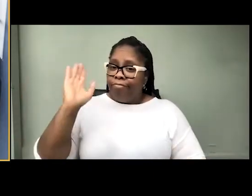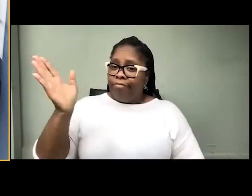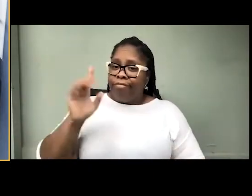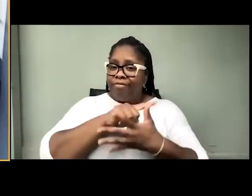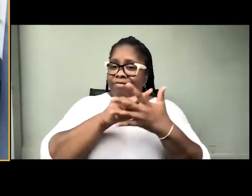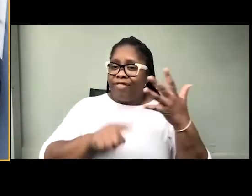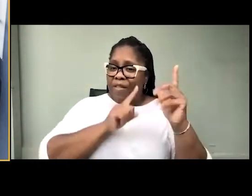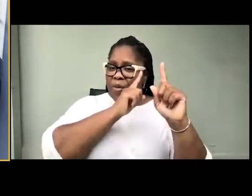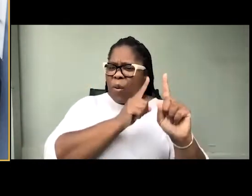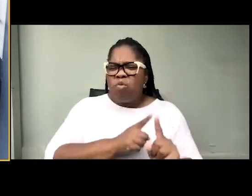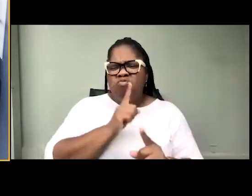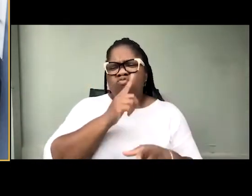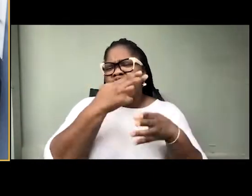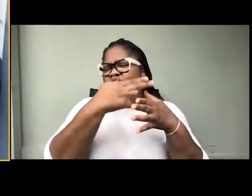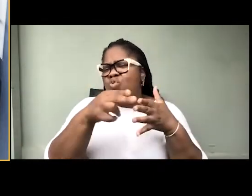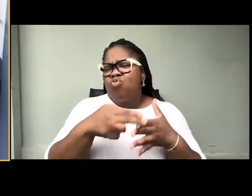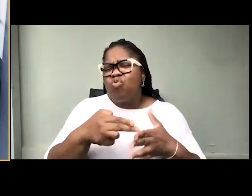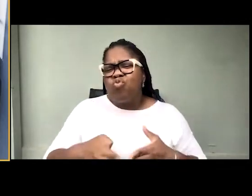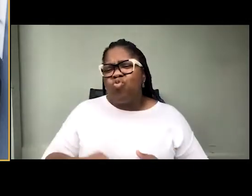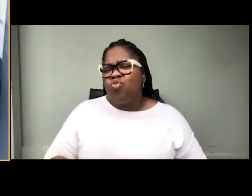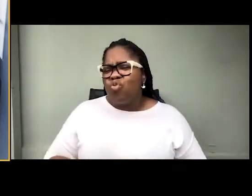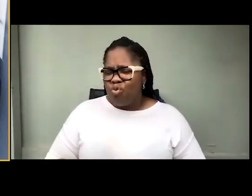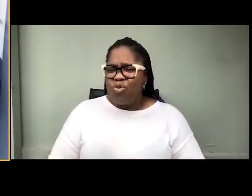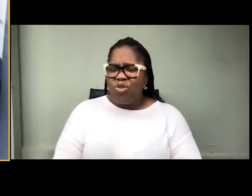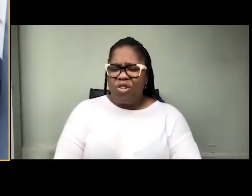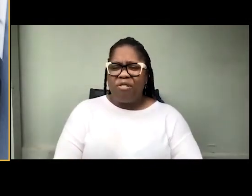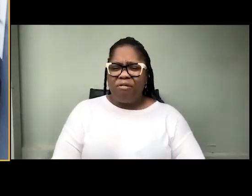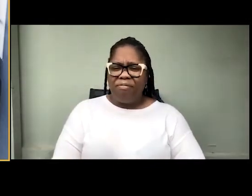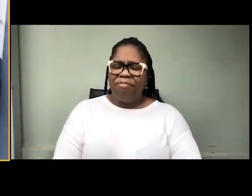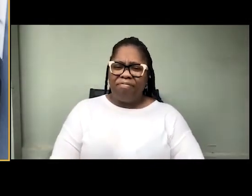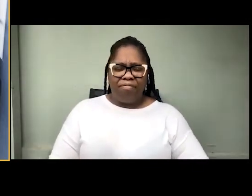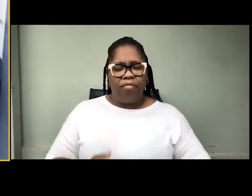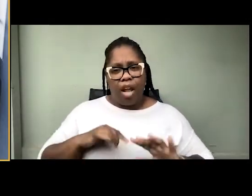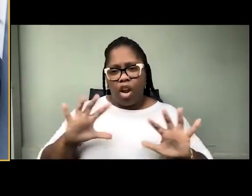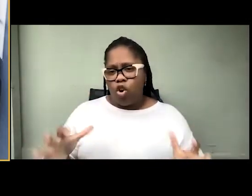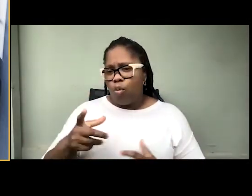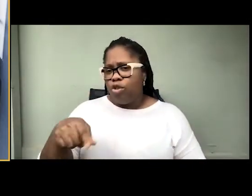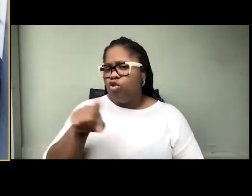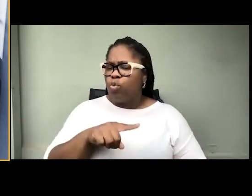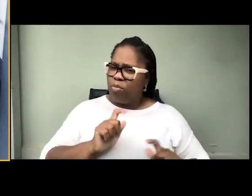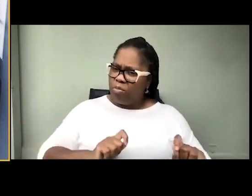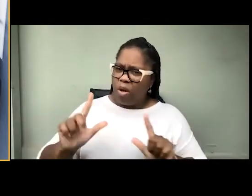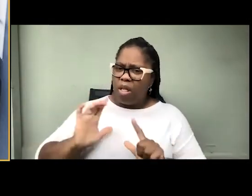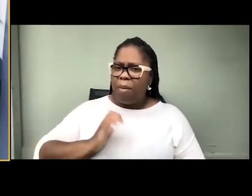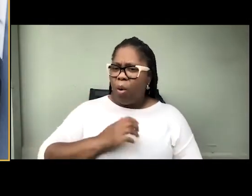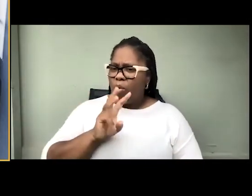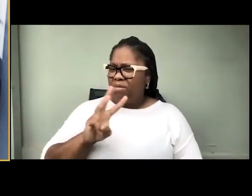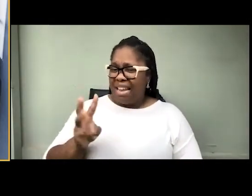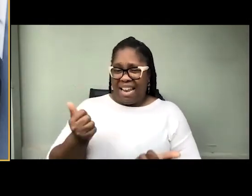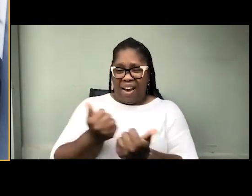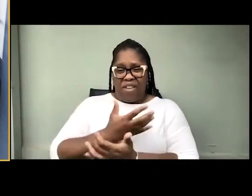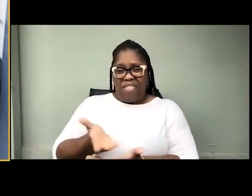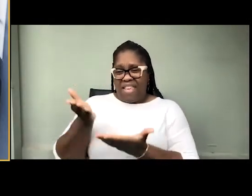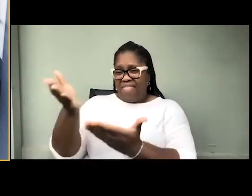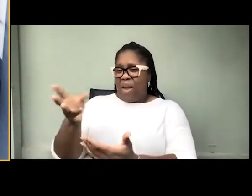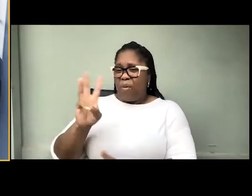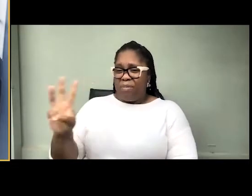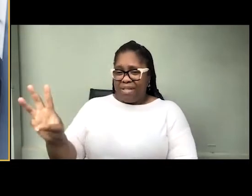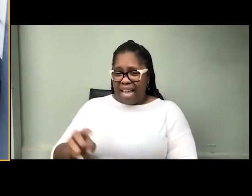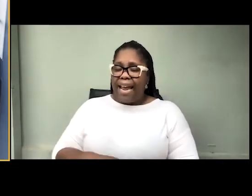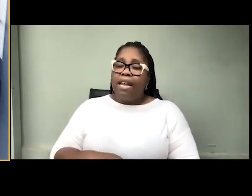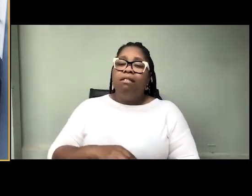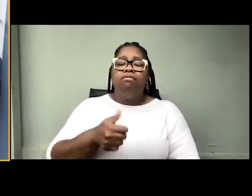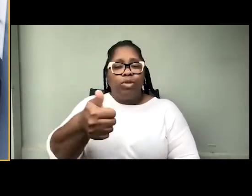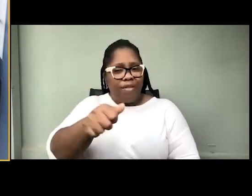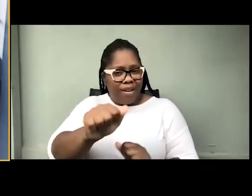Real quick tour. So I just really encourage everyone, you go to our website, everything is laid out on the website. You can also print